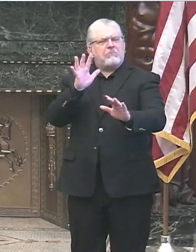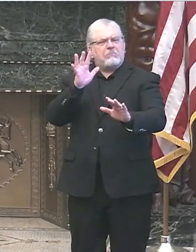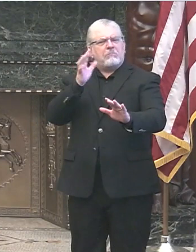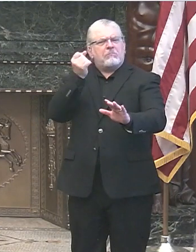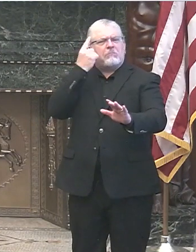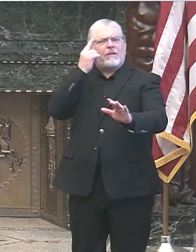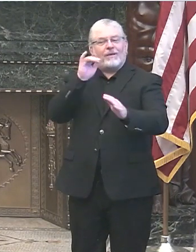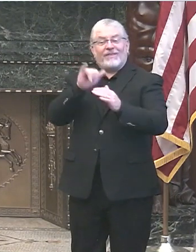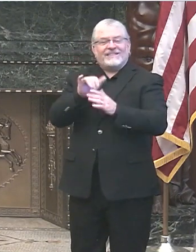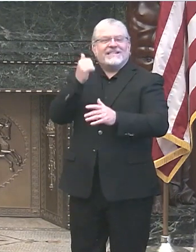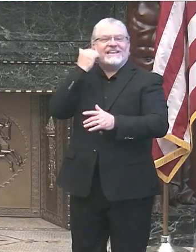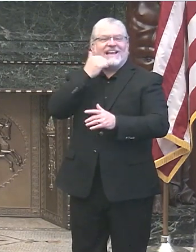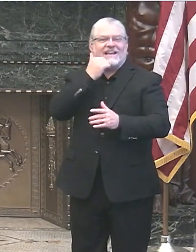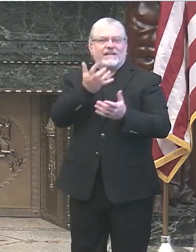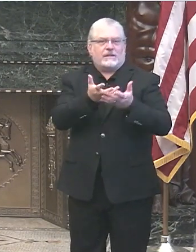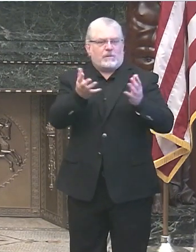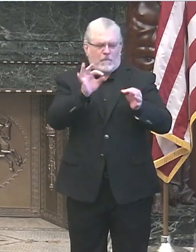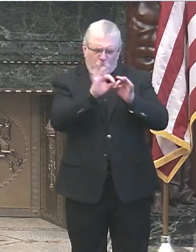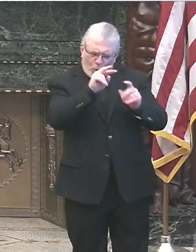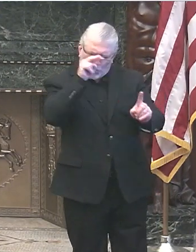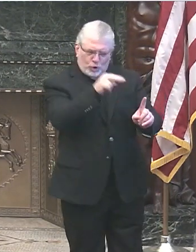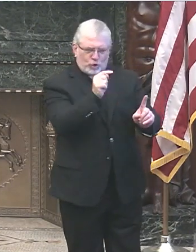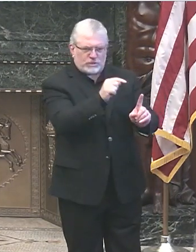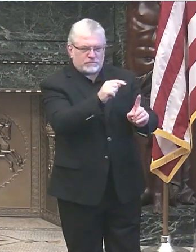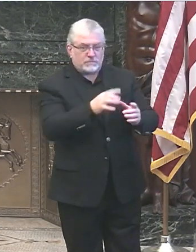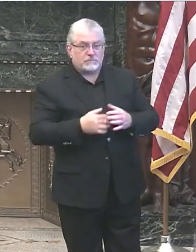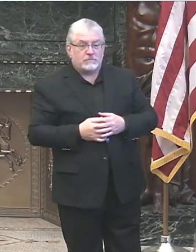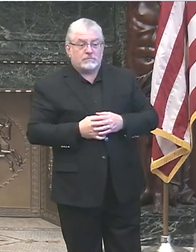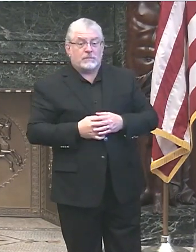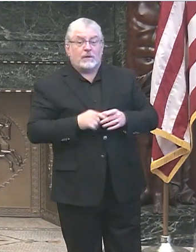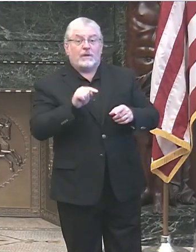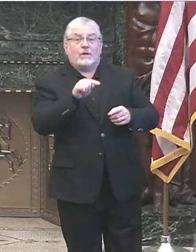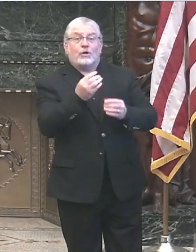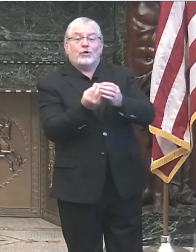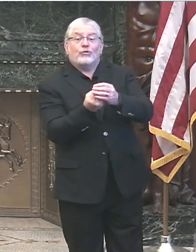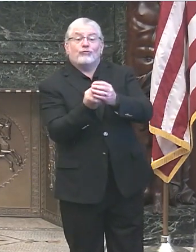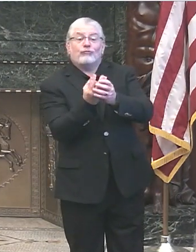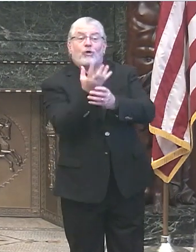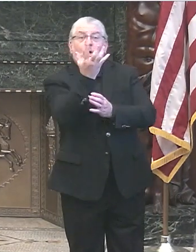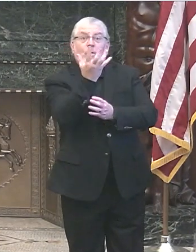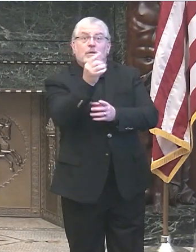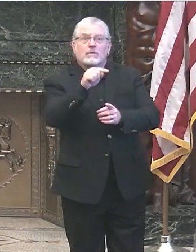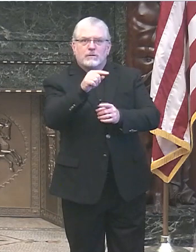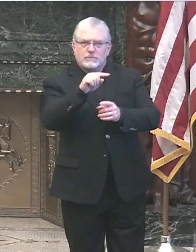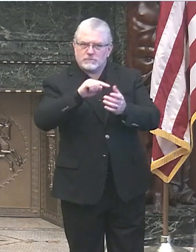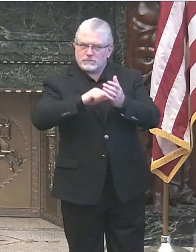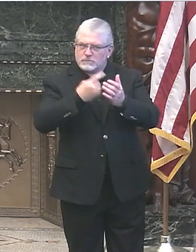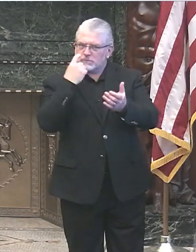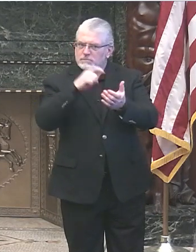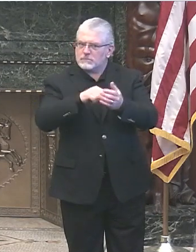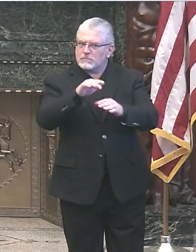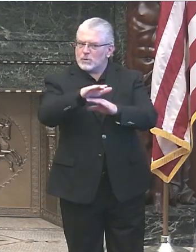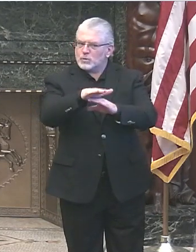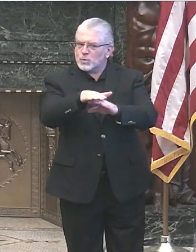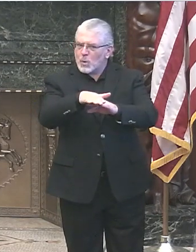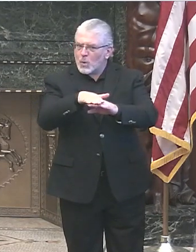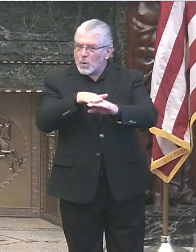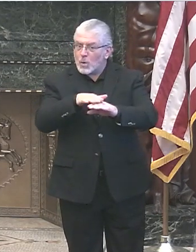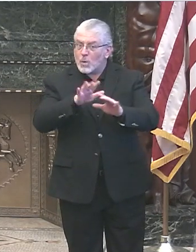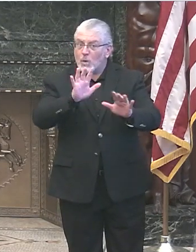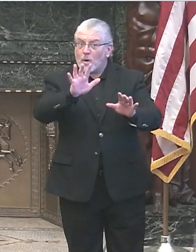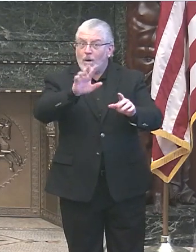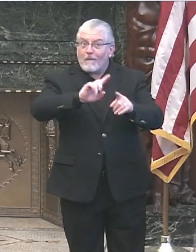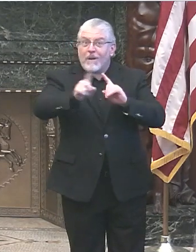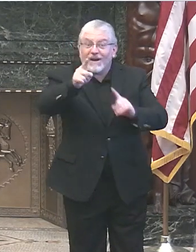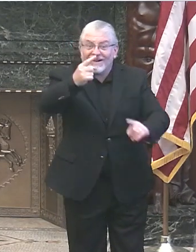news is that the growth is slowing, but it's important to say that we can't assume that that slower growth will continue. This virus